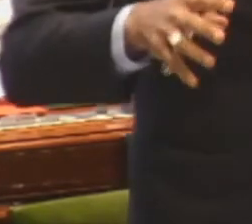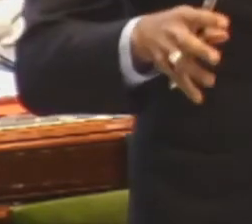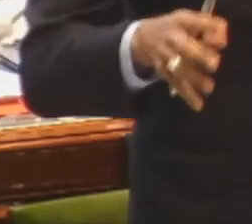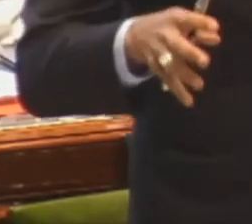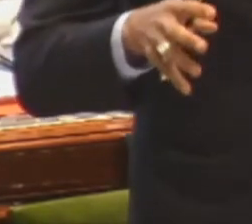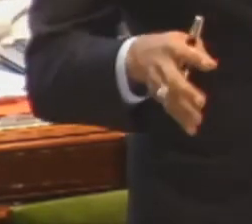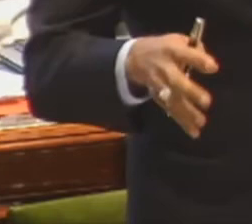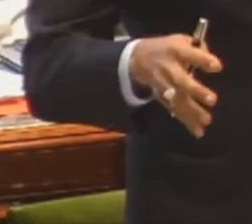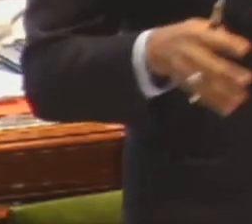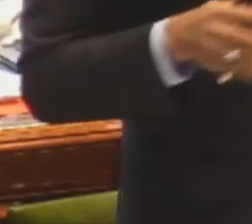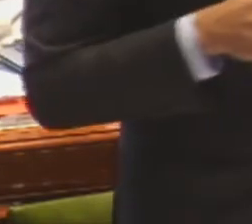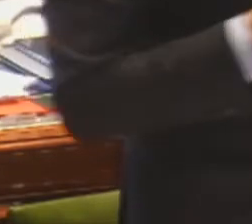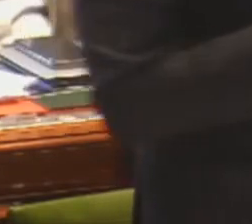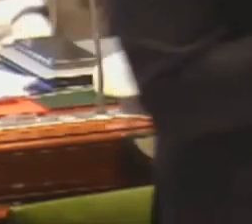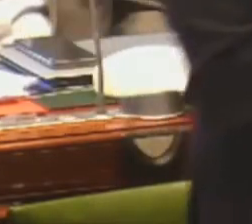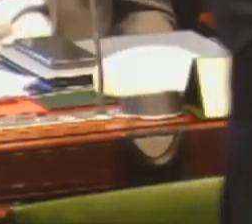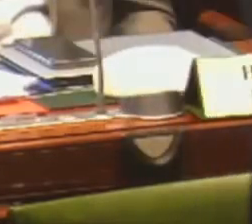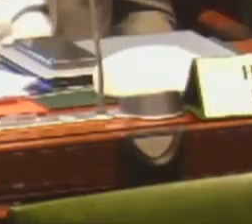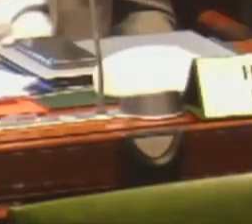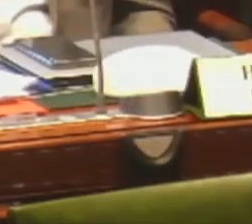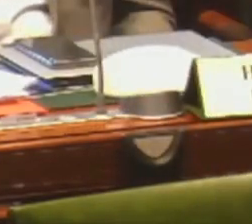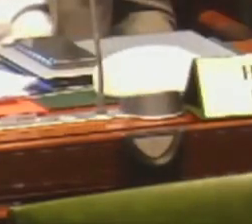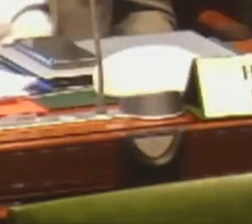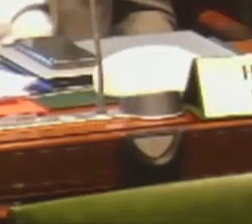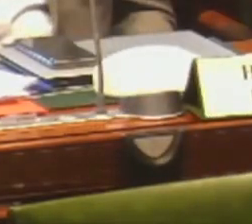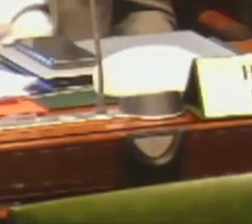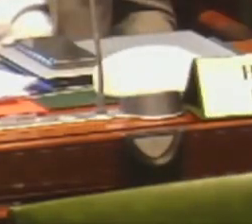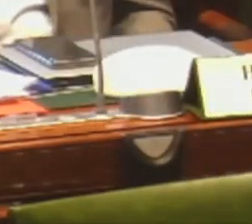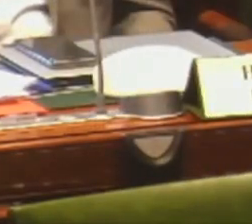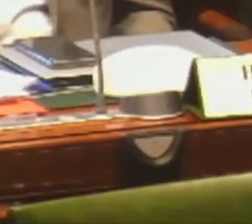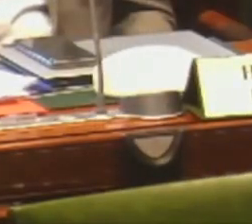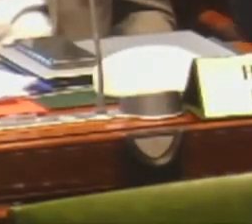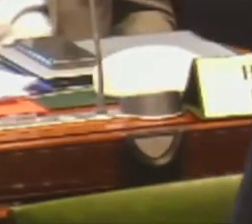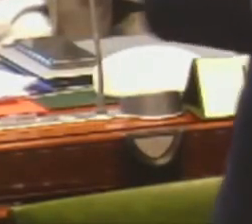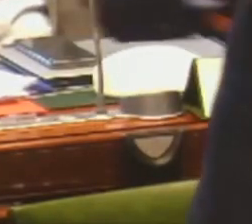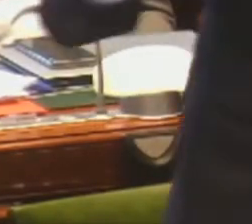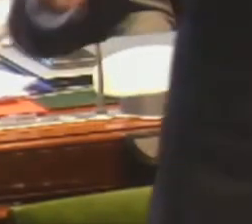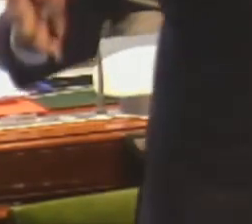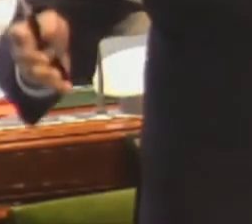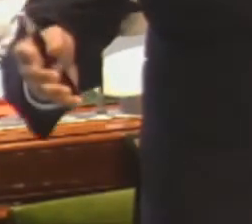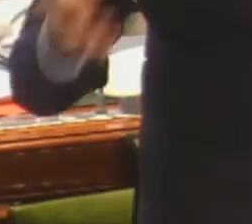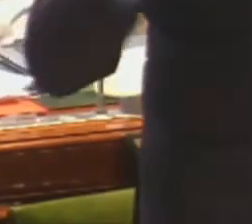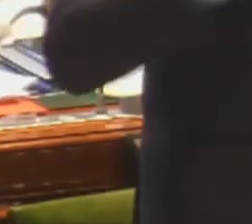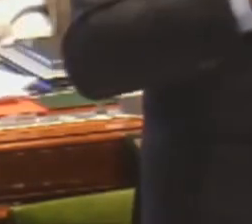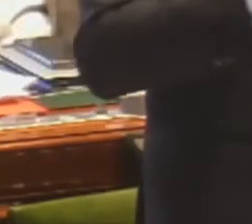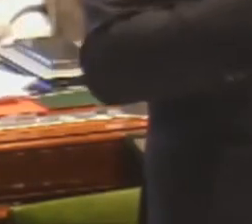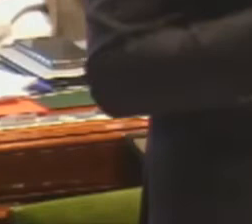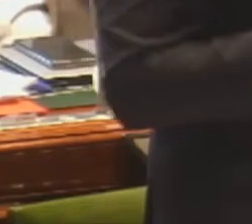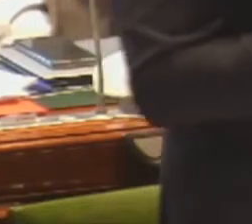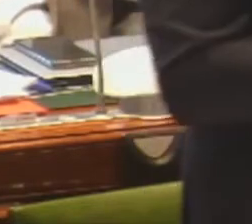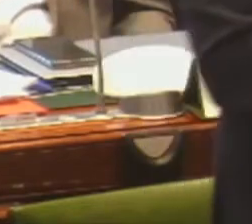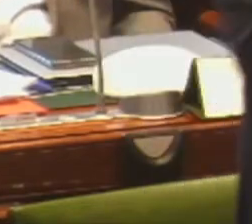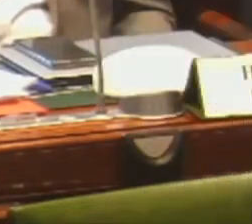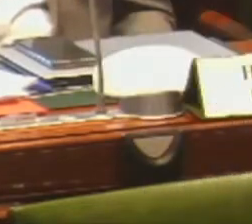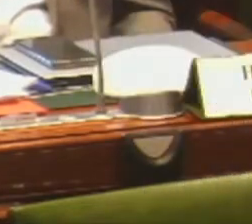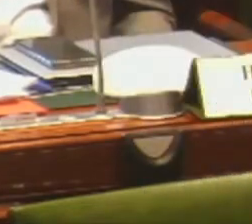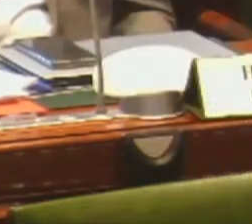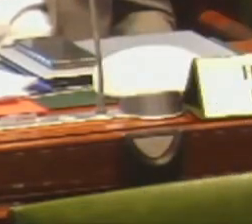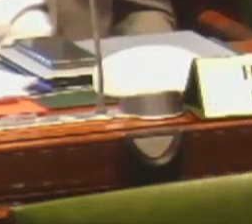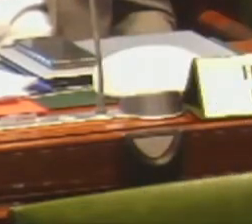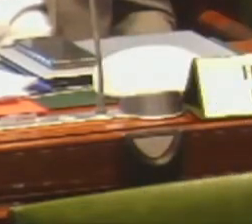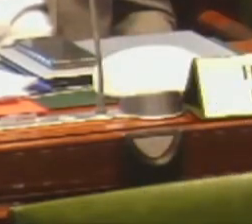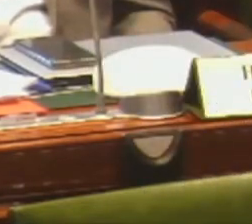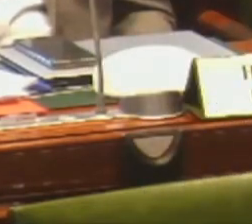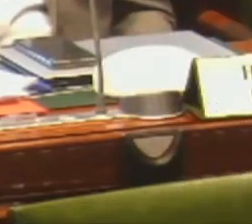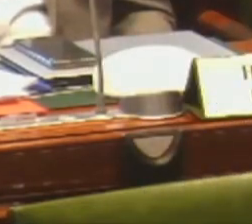make rural areas attractive, but you also have to invest in the urban areas to make sure that those people who actually came from the rural areas have access